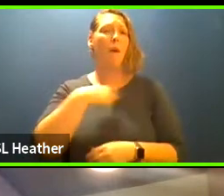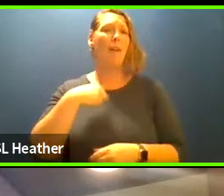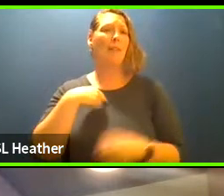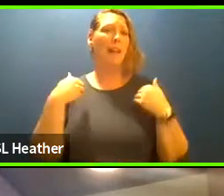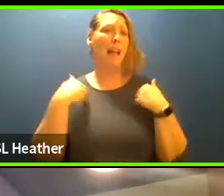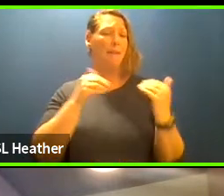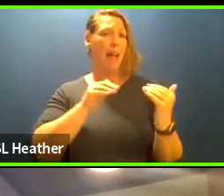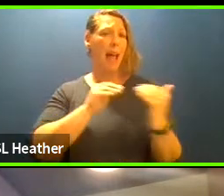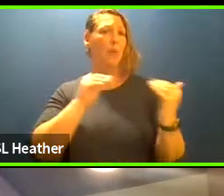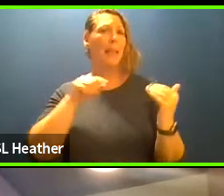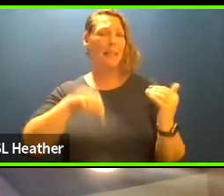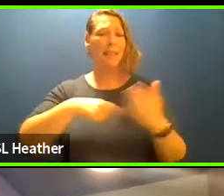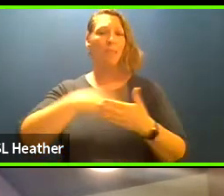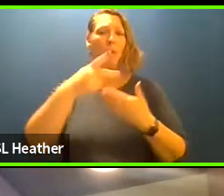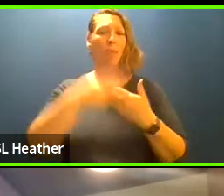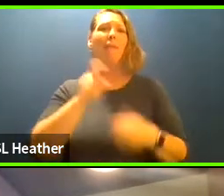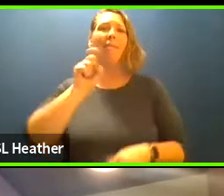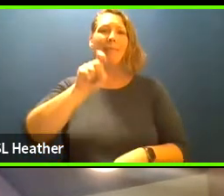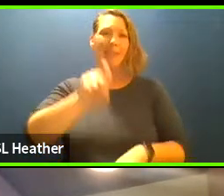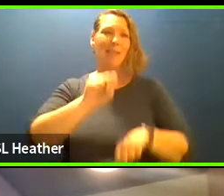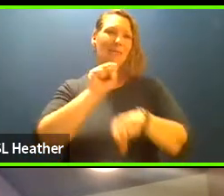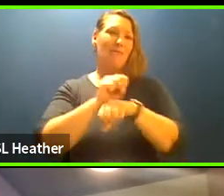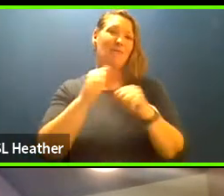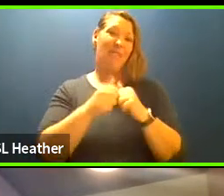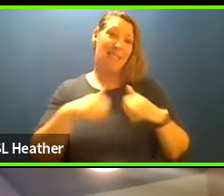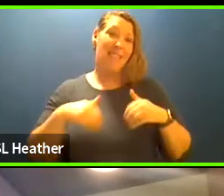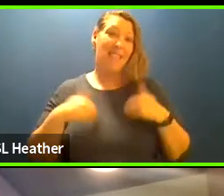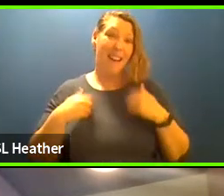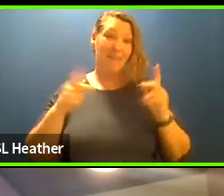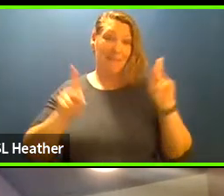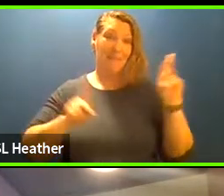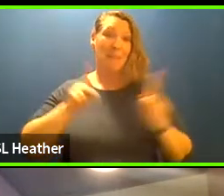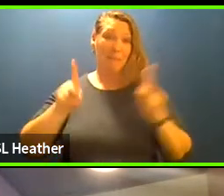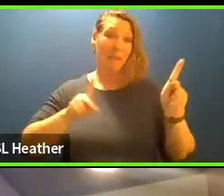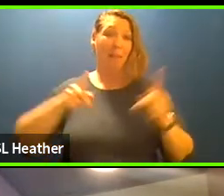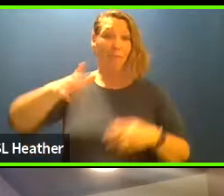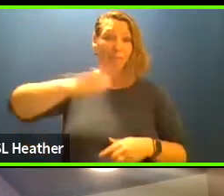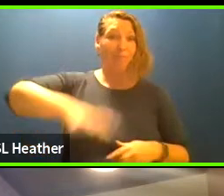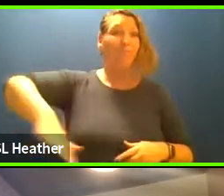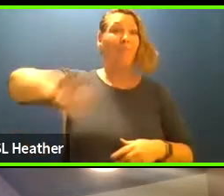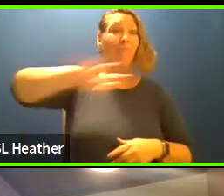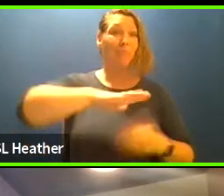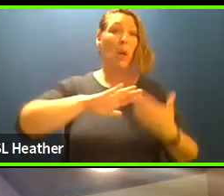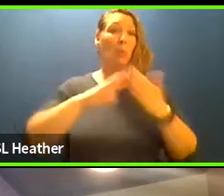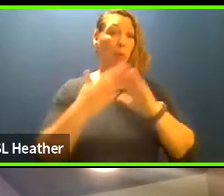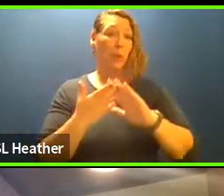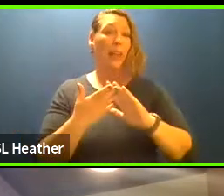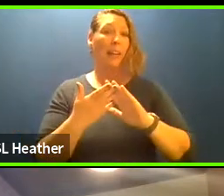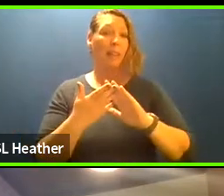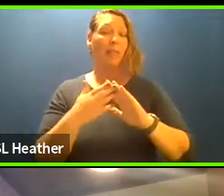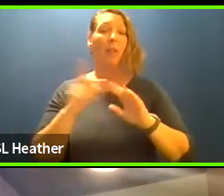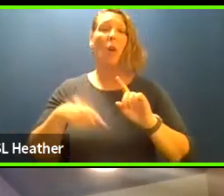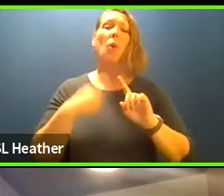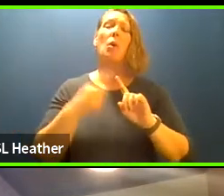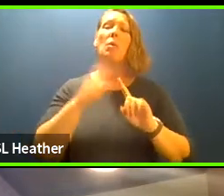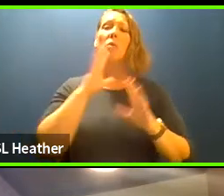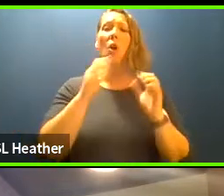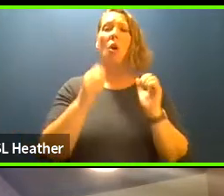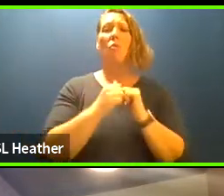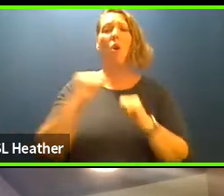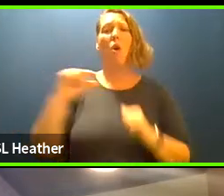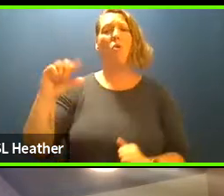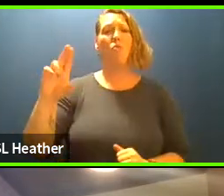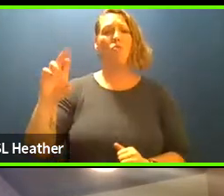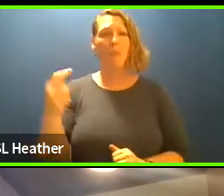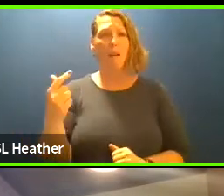program, we need to work with our young people in the community. And when I was talking to Greg and